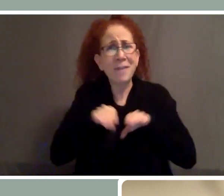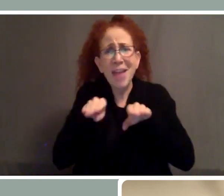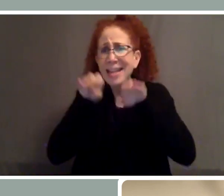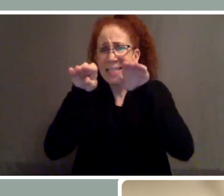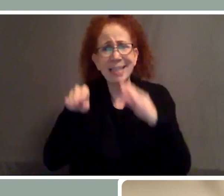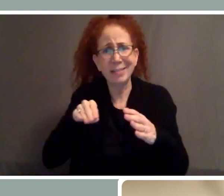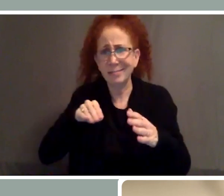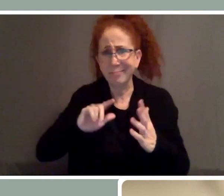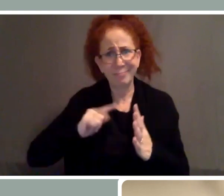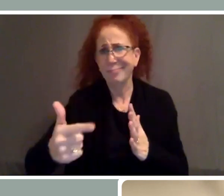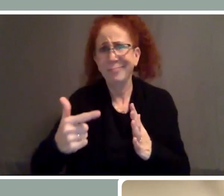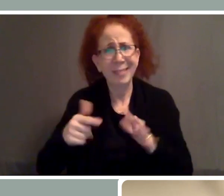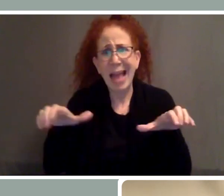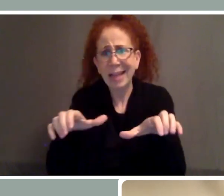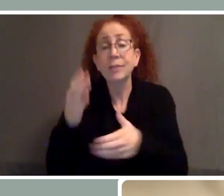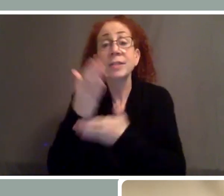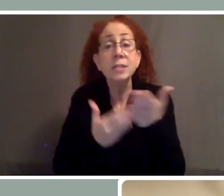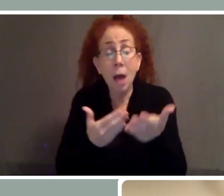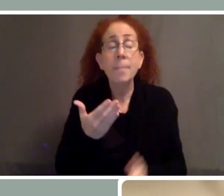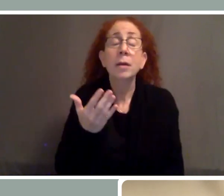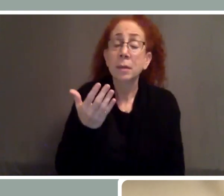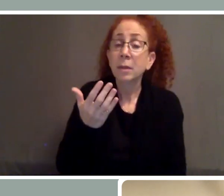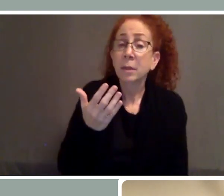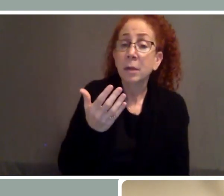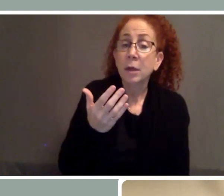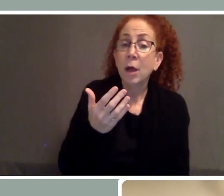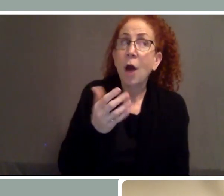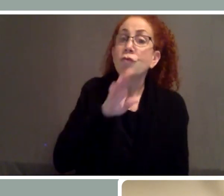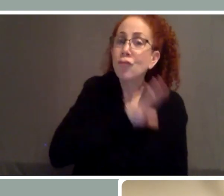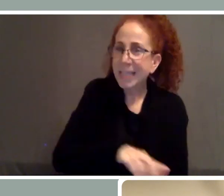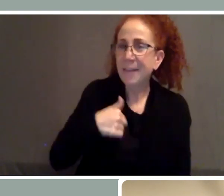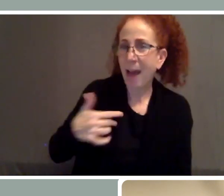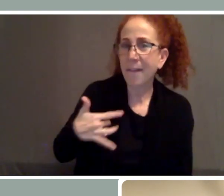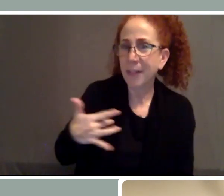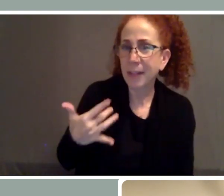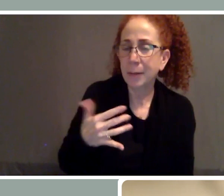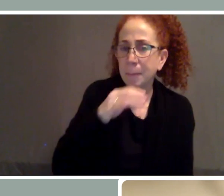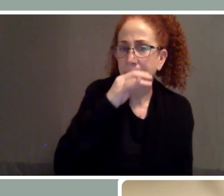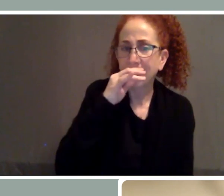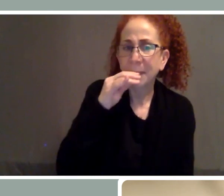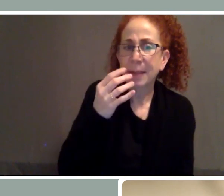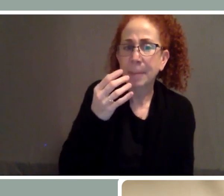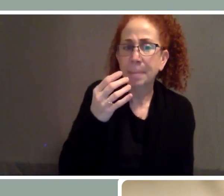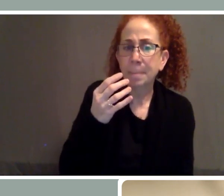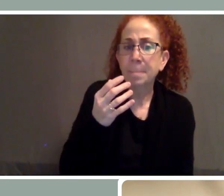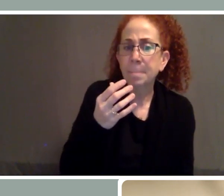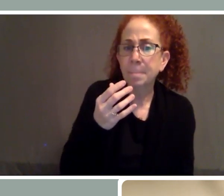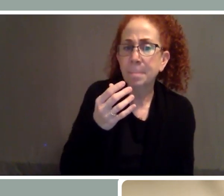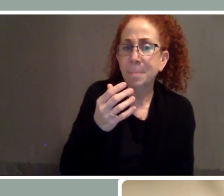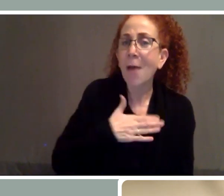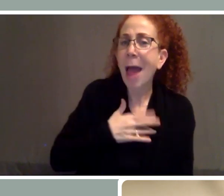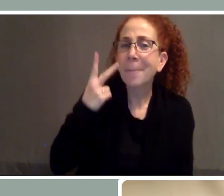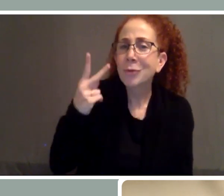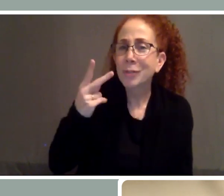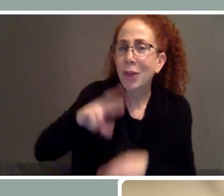of the relief that I take and I think is present is I was happy to see the